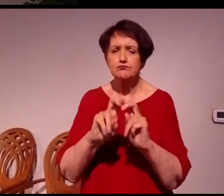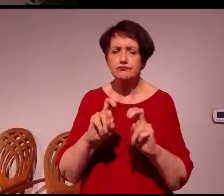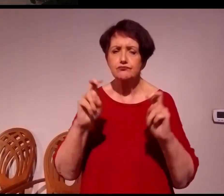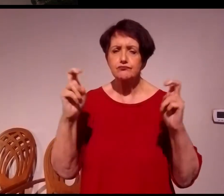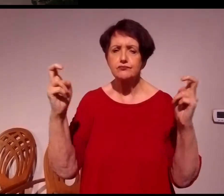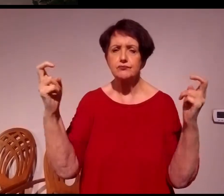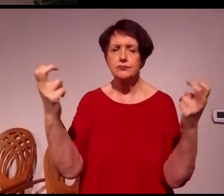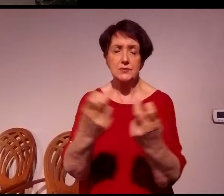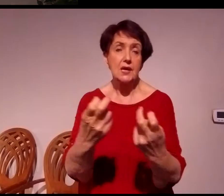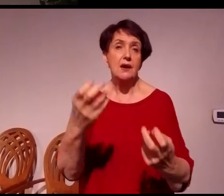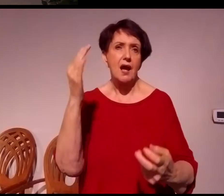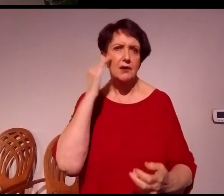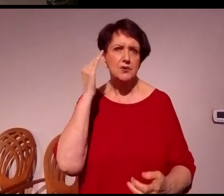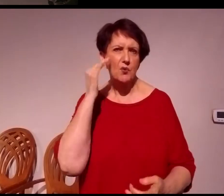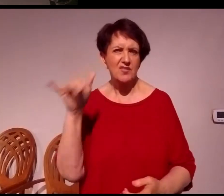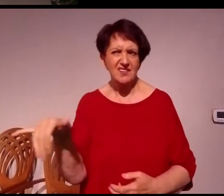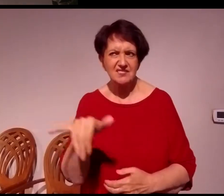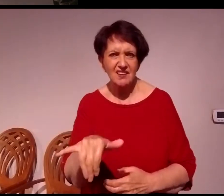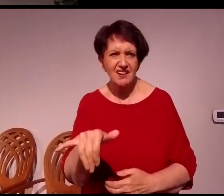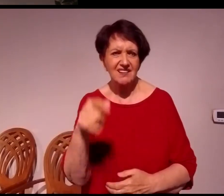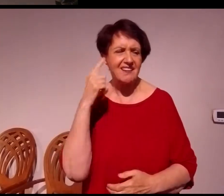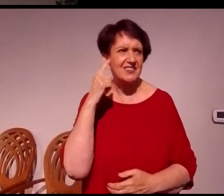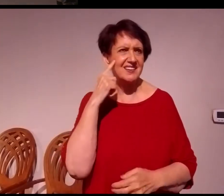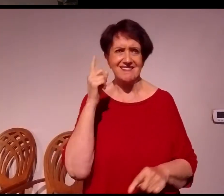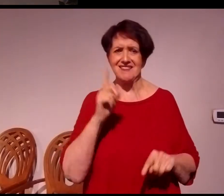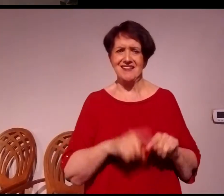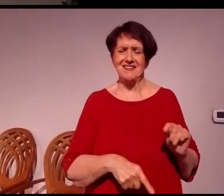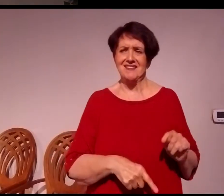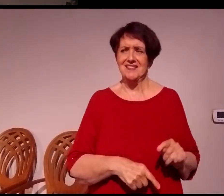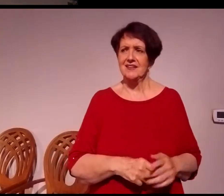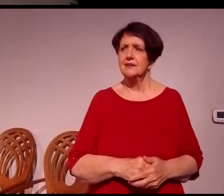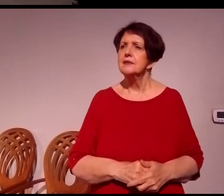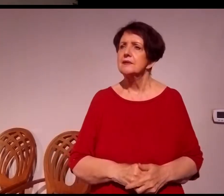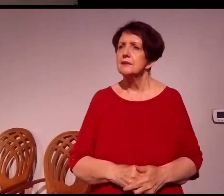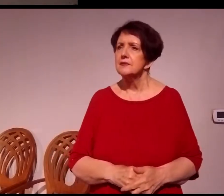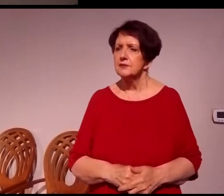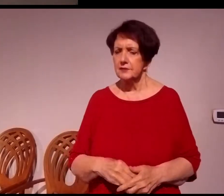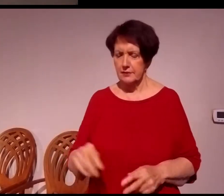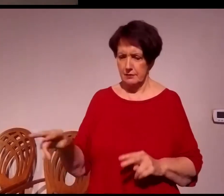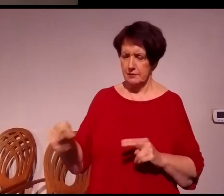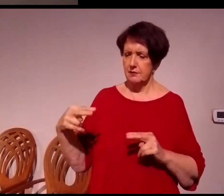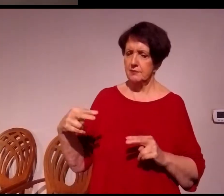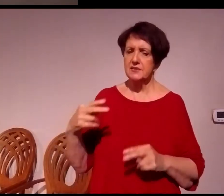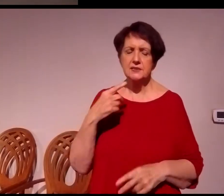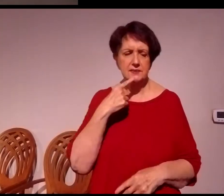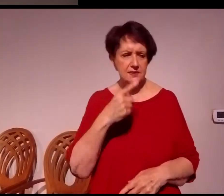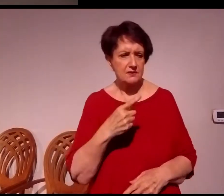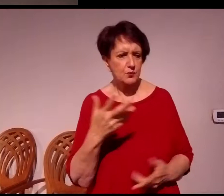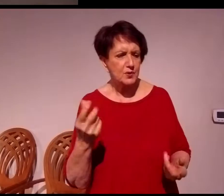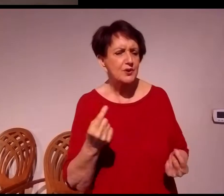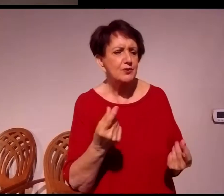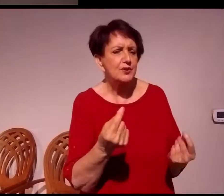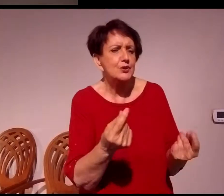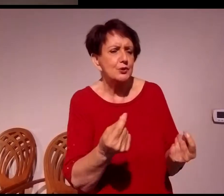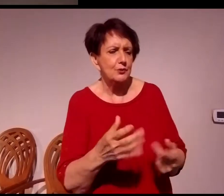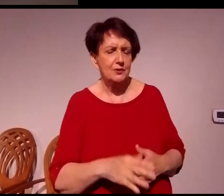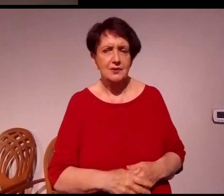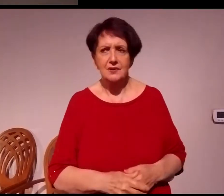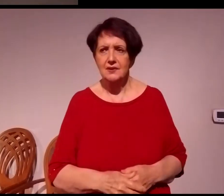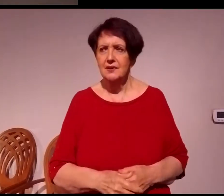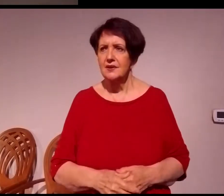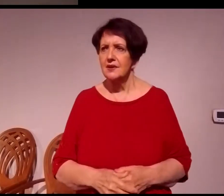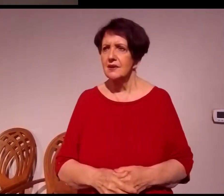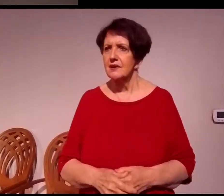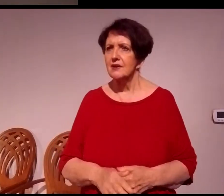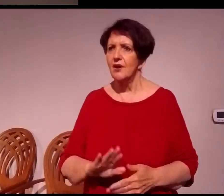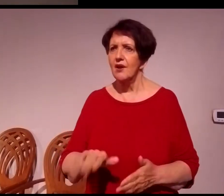know what those are like. I don't think I can do it. And she looked at me and she said, well, what are you going to do? And all I